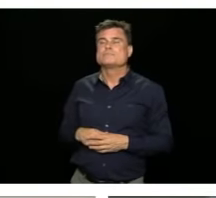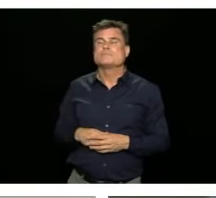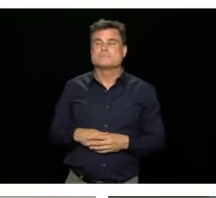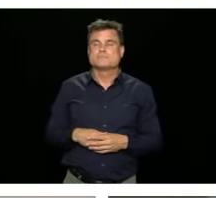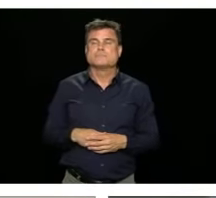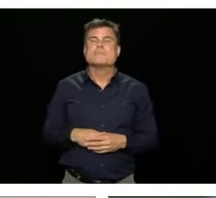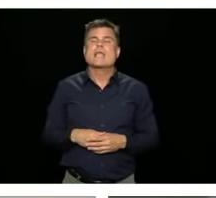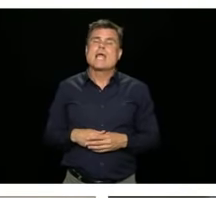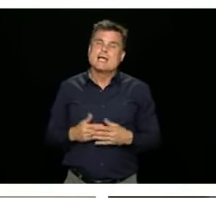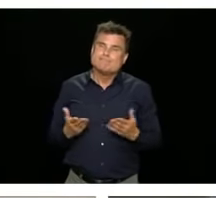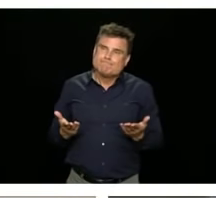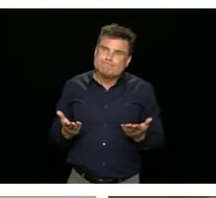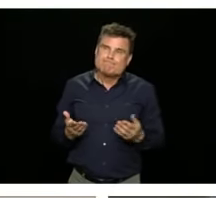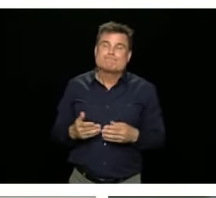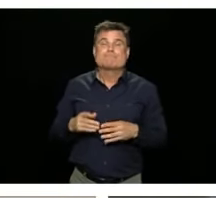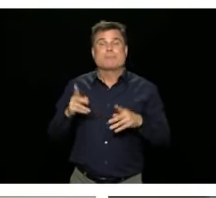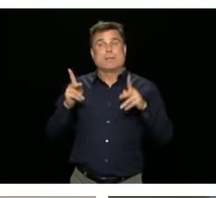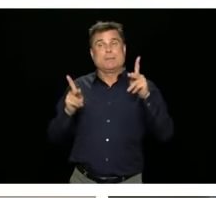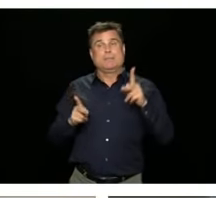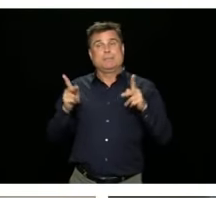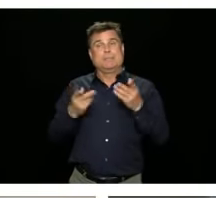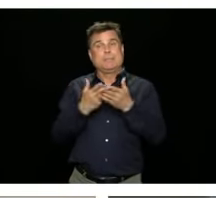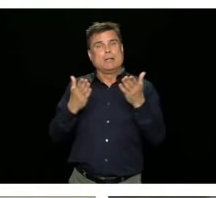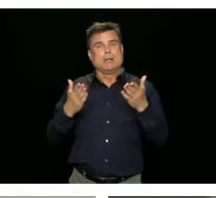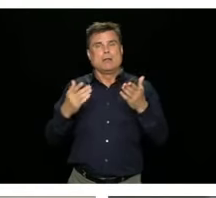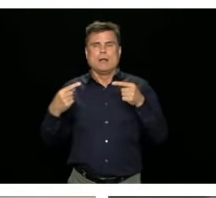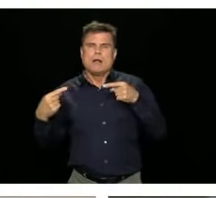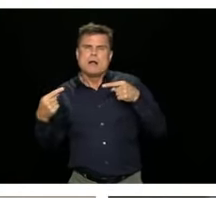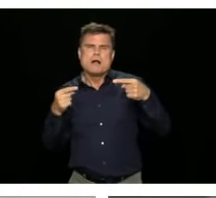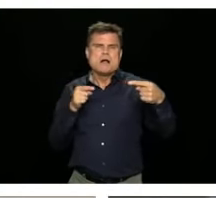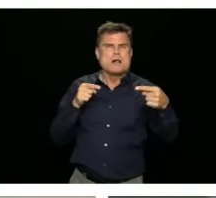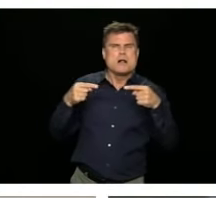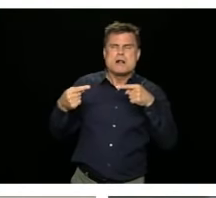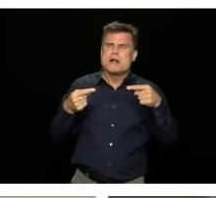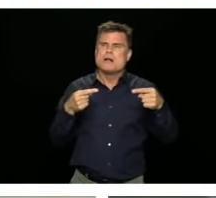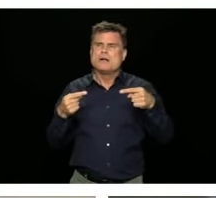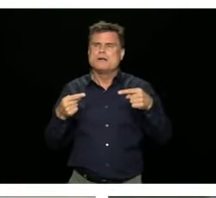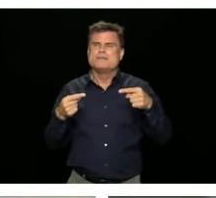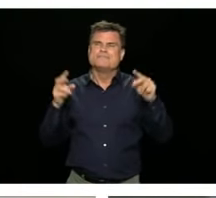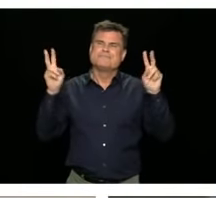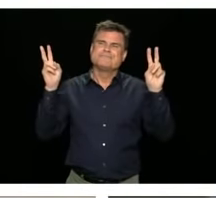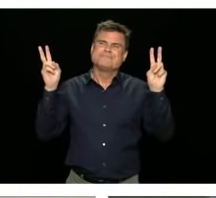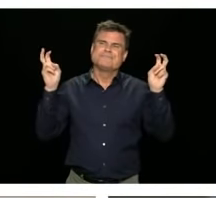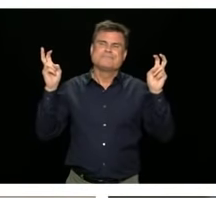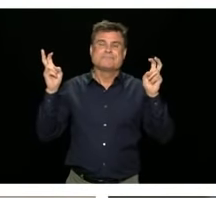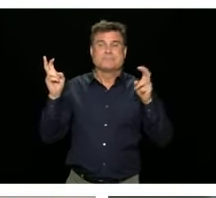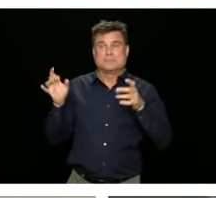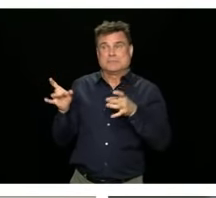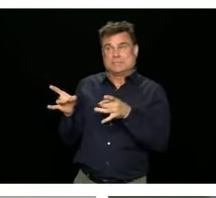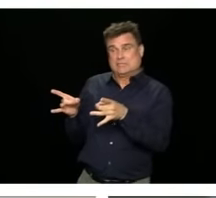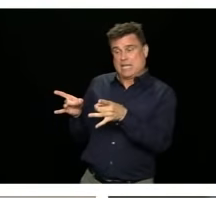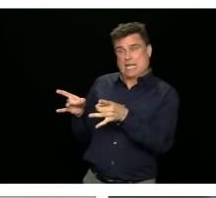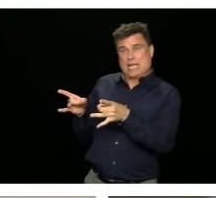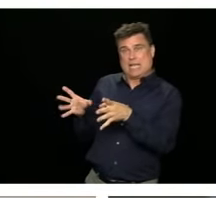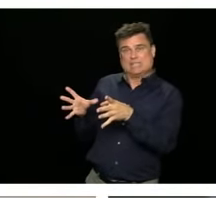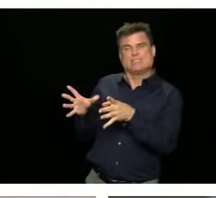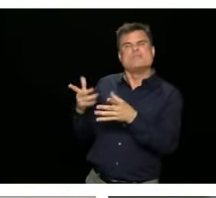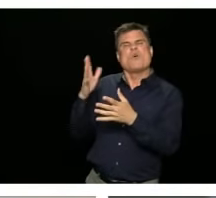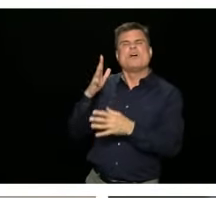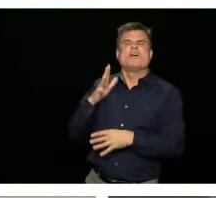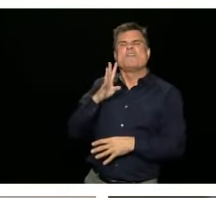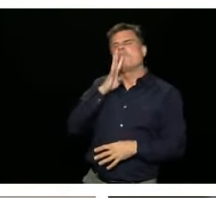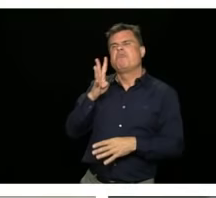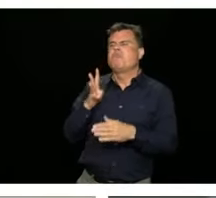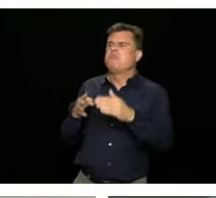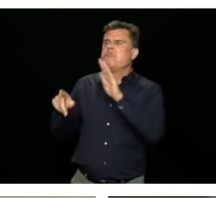news, in the social sort of medias, as it were. But really, at the end of the day, one of the things